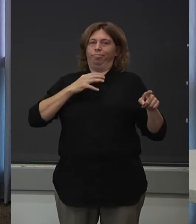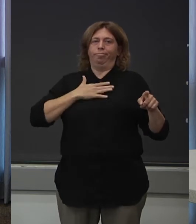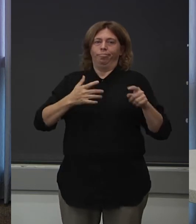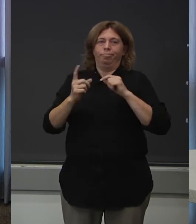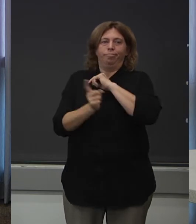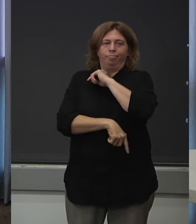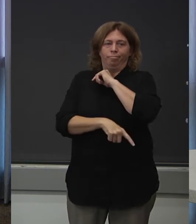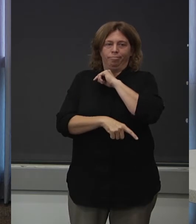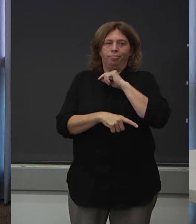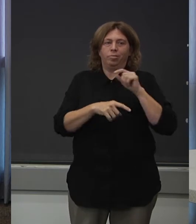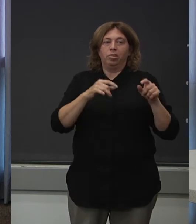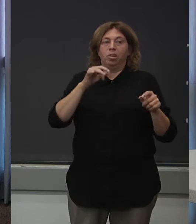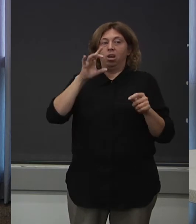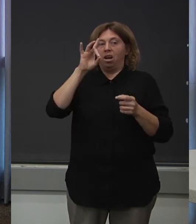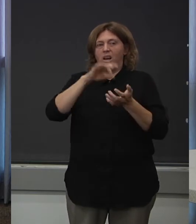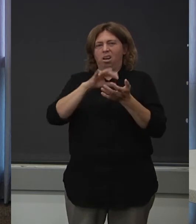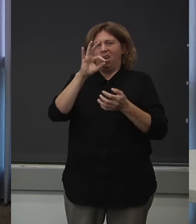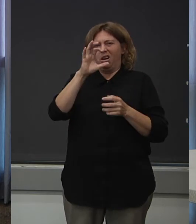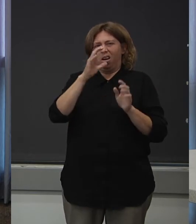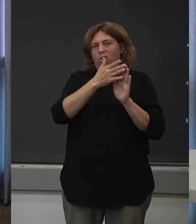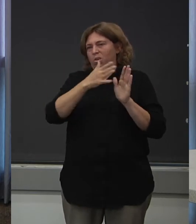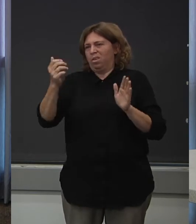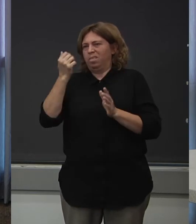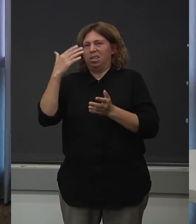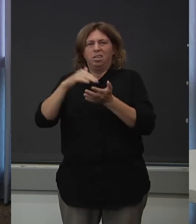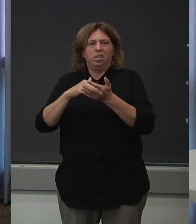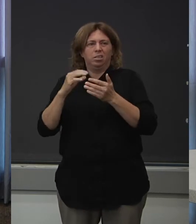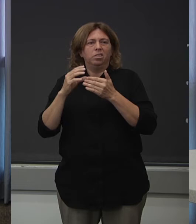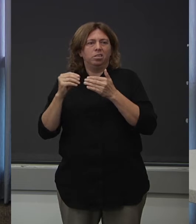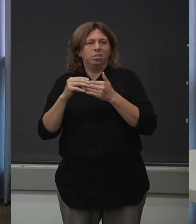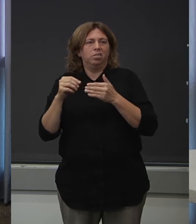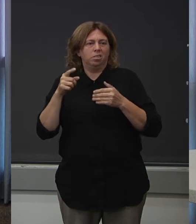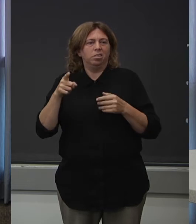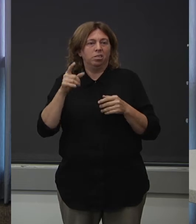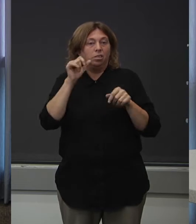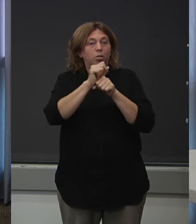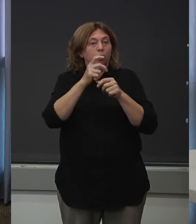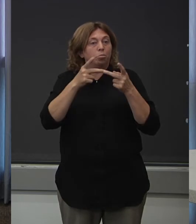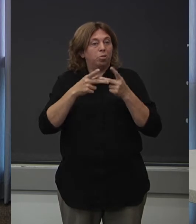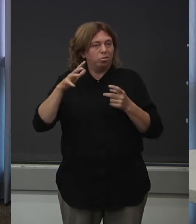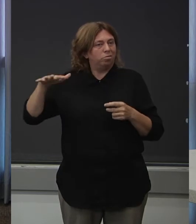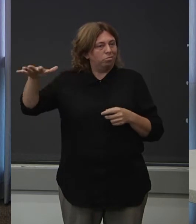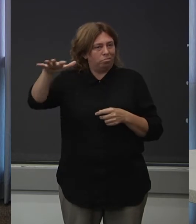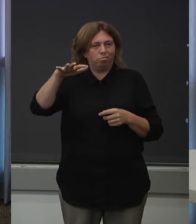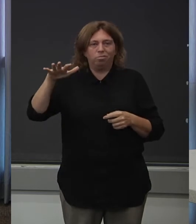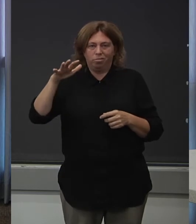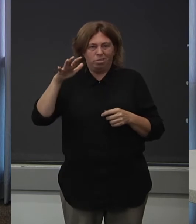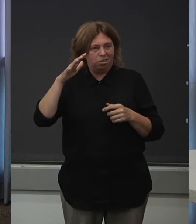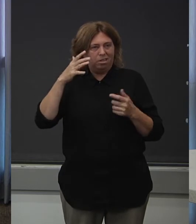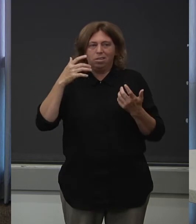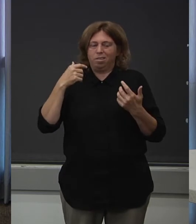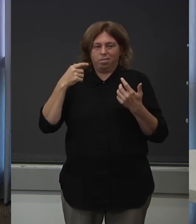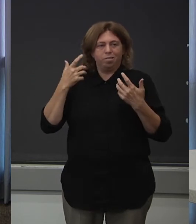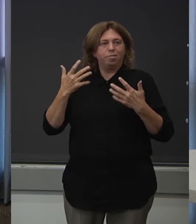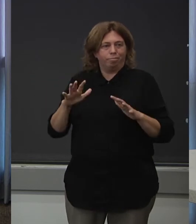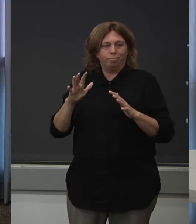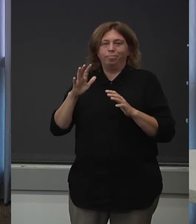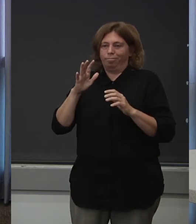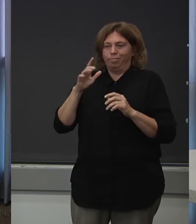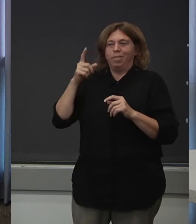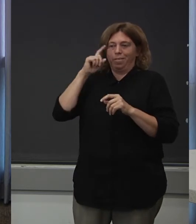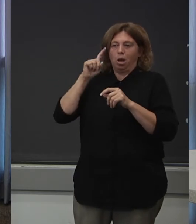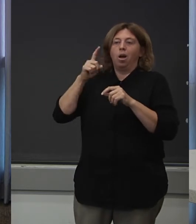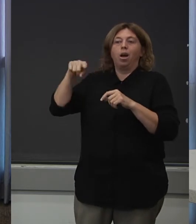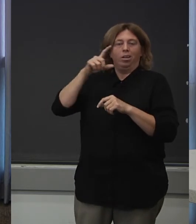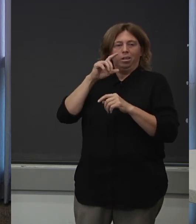keep in mind, those are employers who made it clear that they weren't complying and did not intend to comply. And that's why we had to